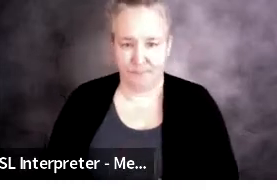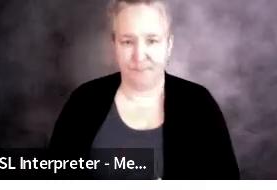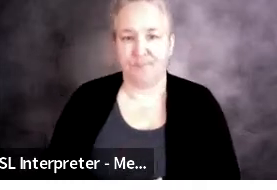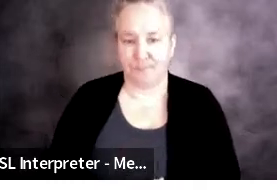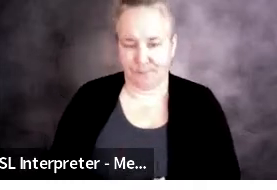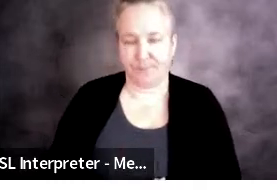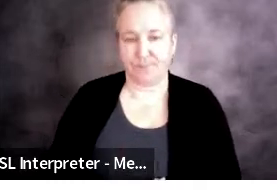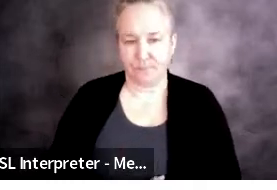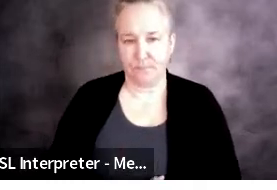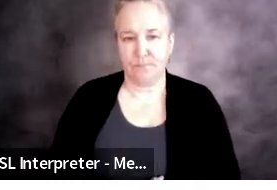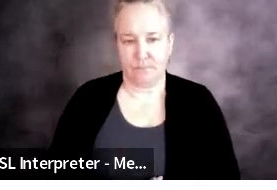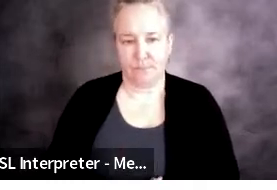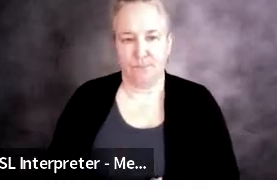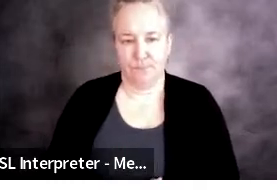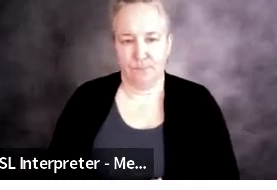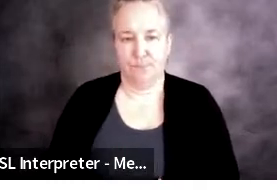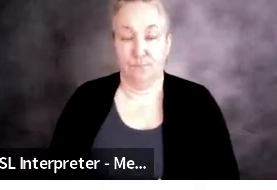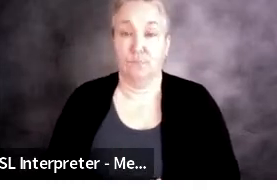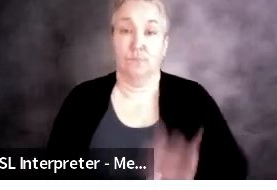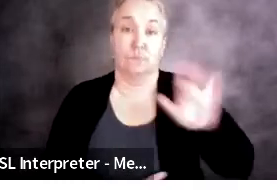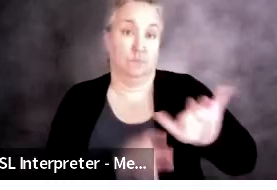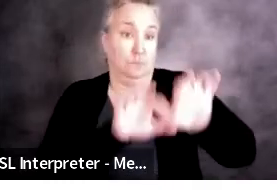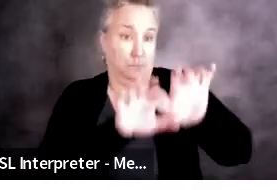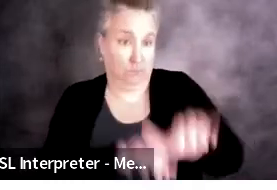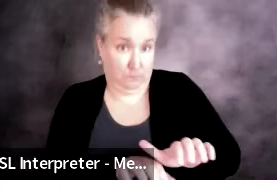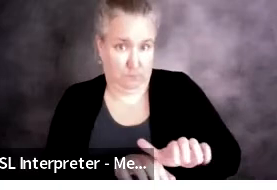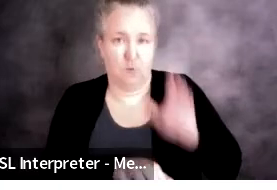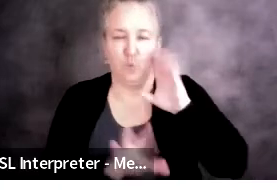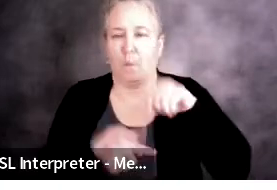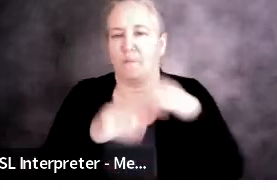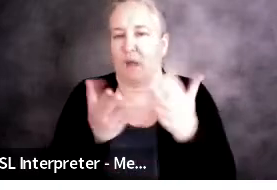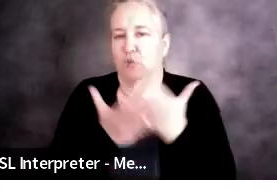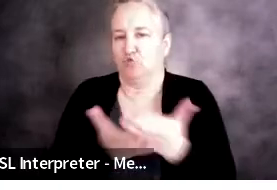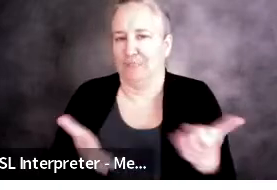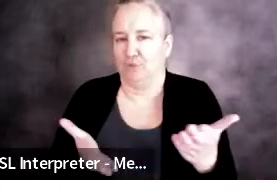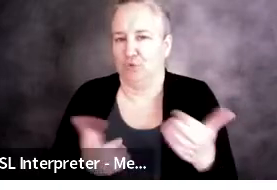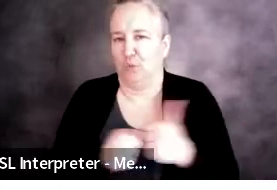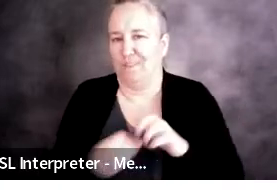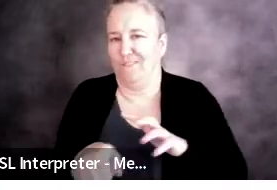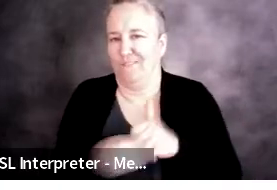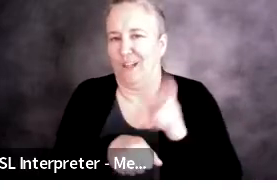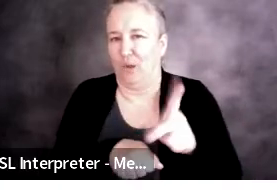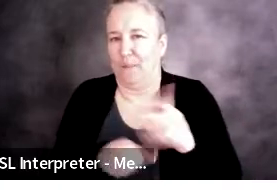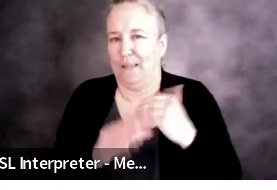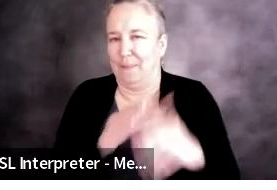go.cms.gov/3LQO0YK. And we will be providing these resources in a follow-up email as well.